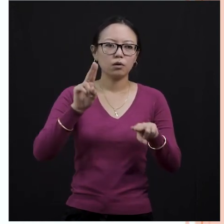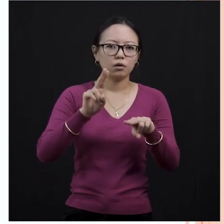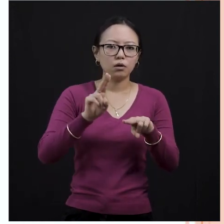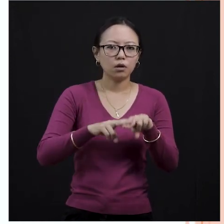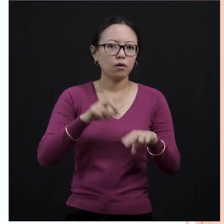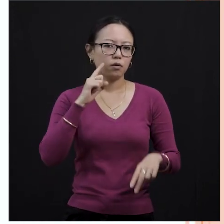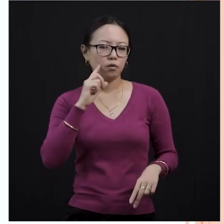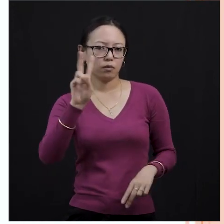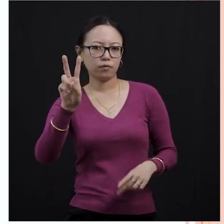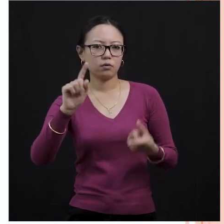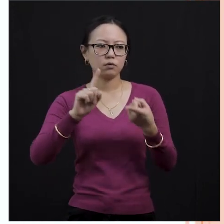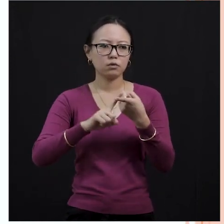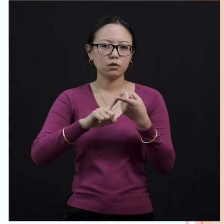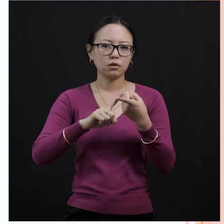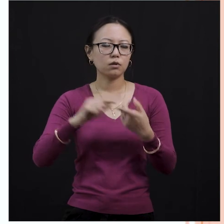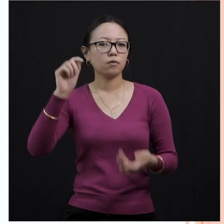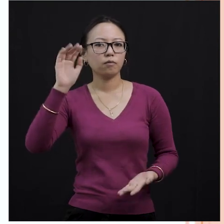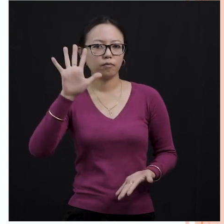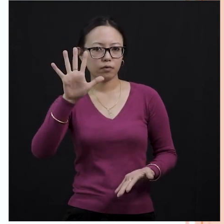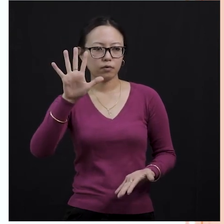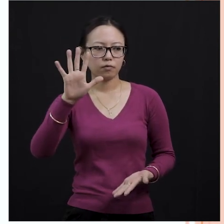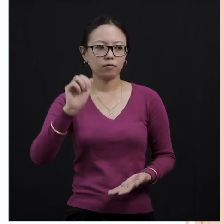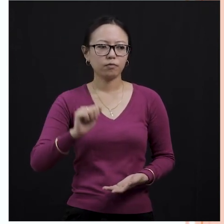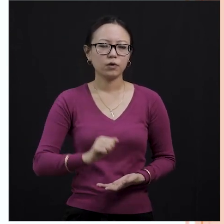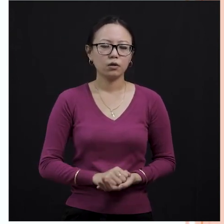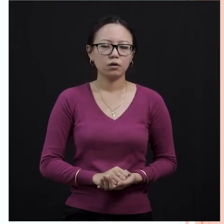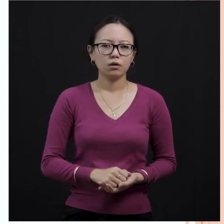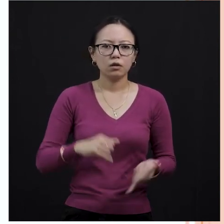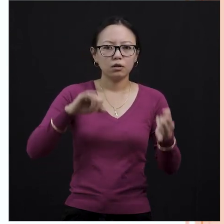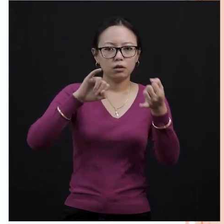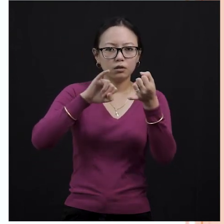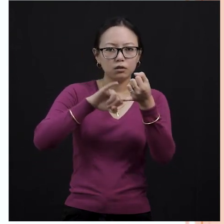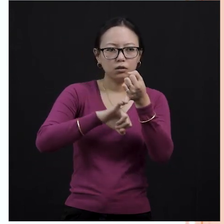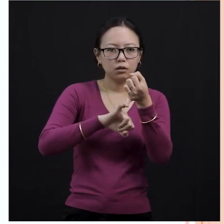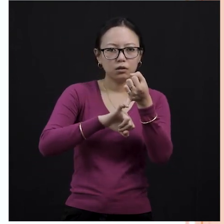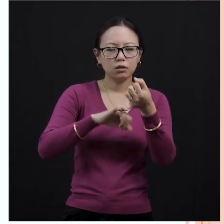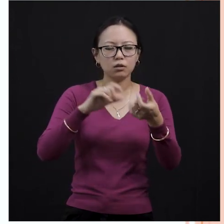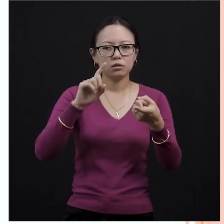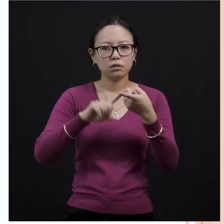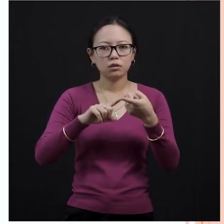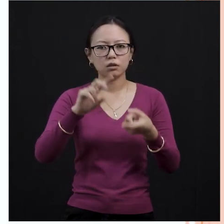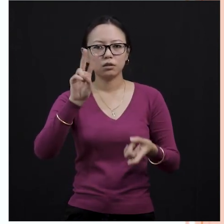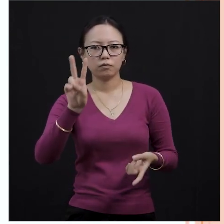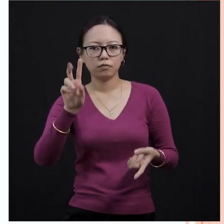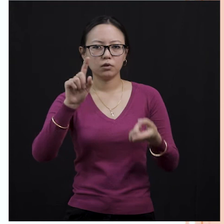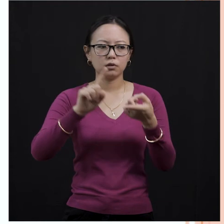5, FIVE is written as 5. And then if you look at this,